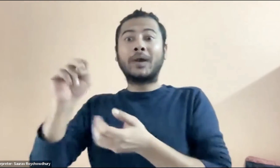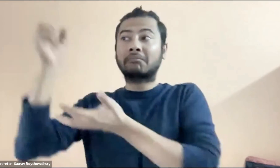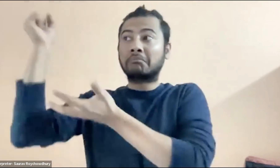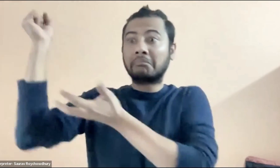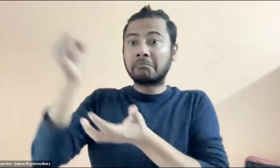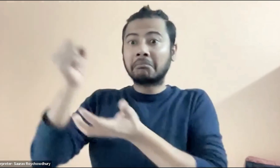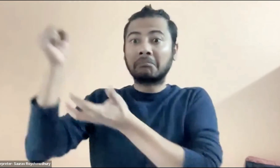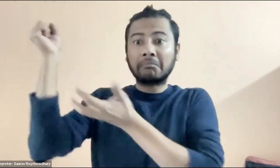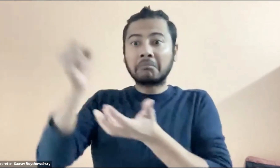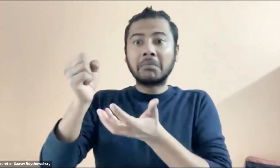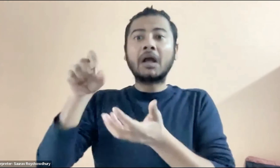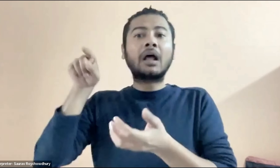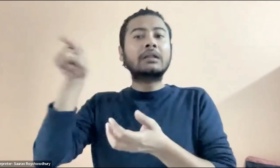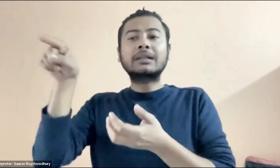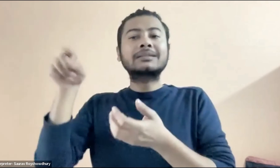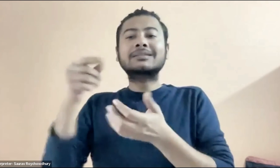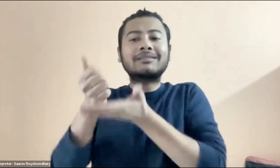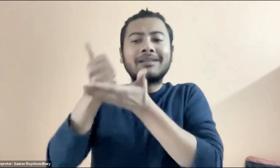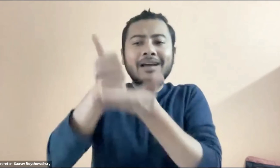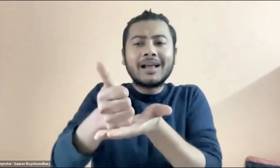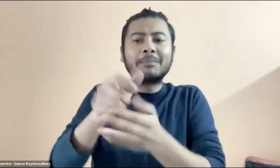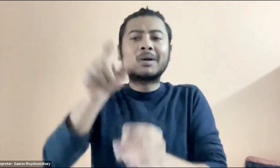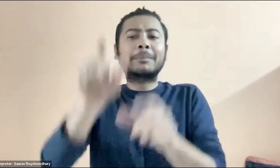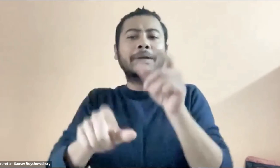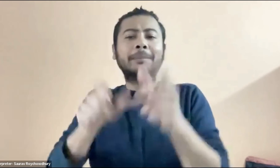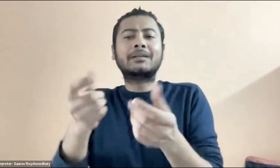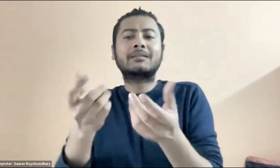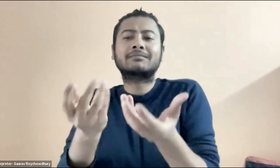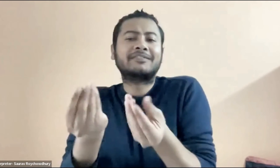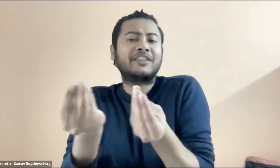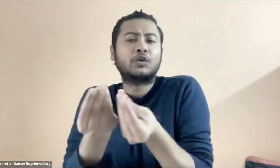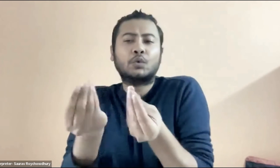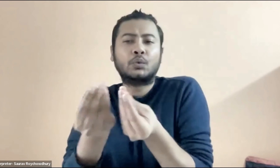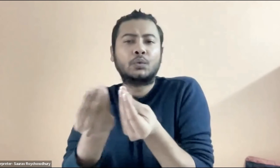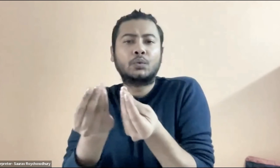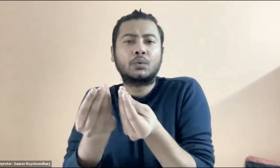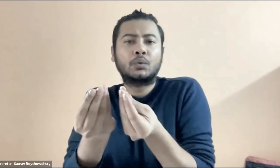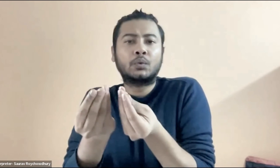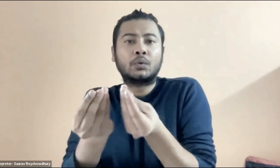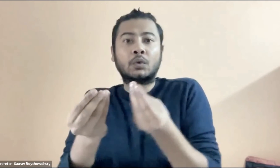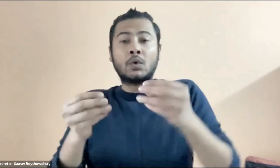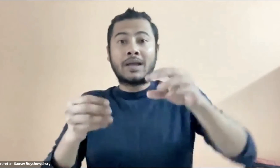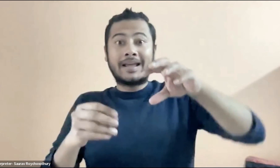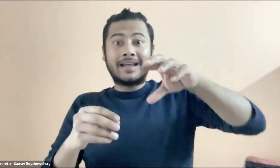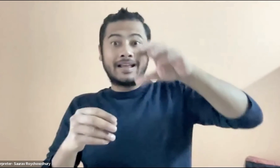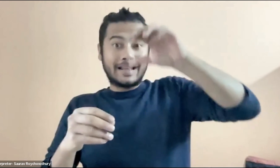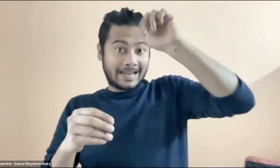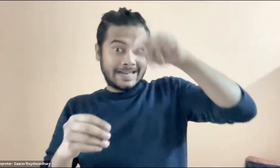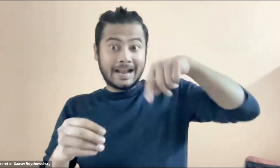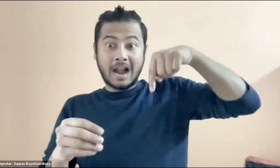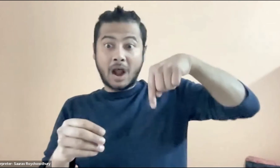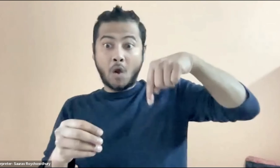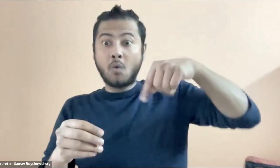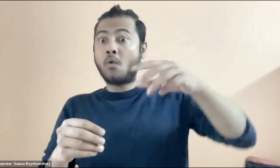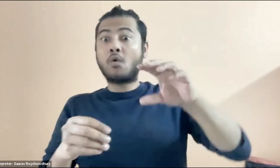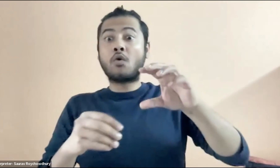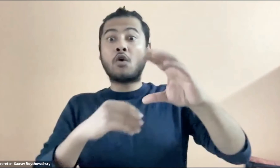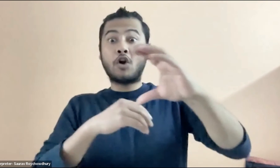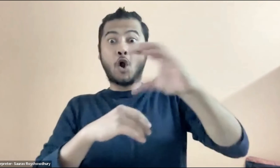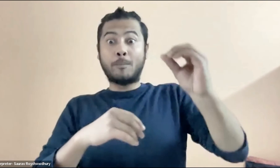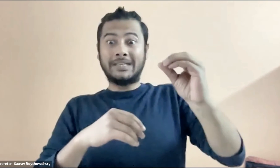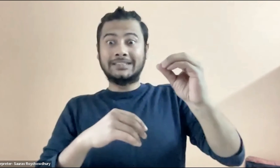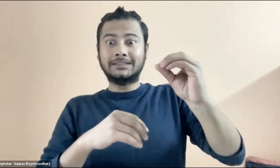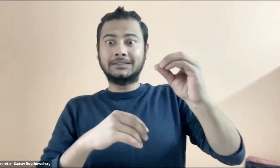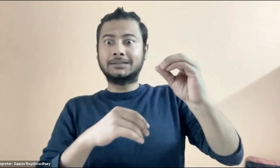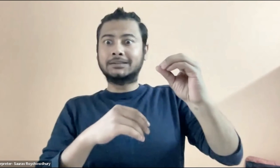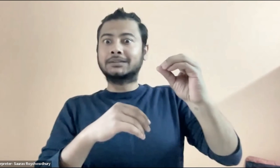small exclusive group, which actually has nothing to do with the private sector, who in a country like India is becoming the biggest determinant. So we need to